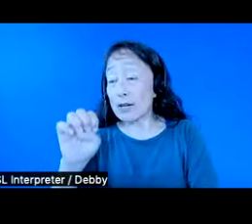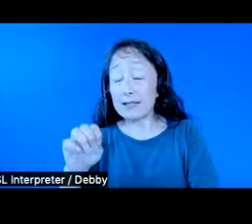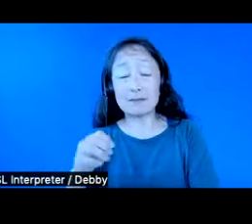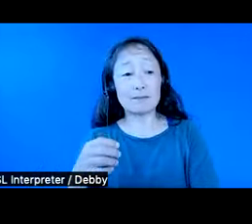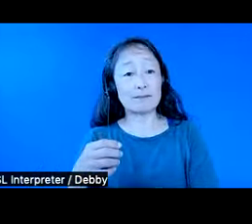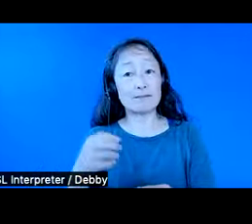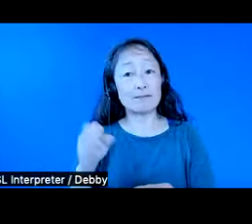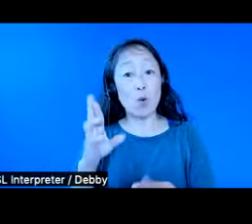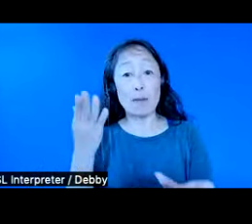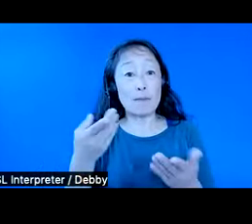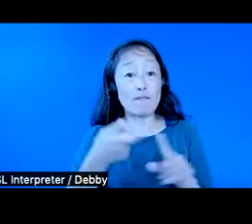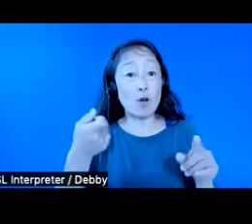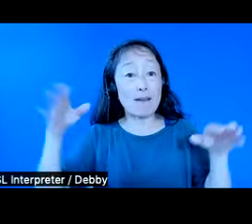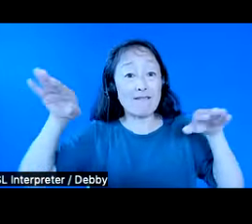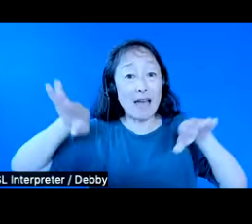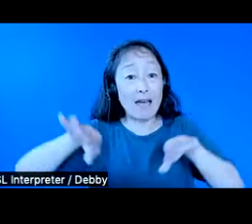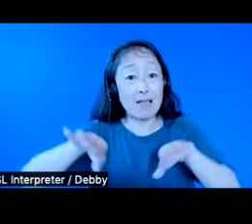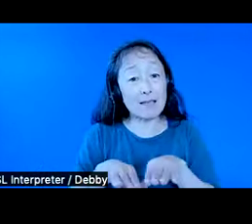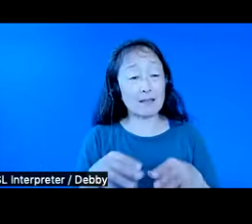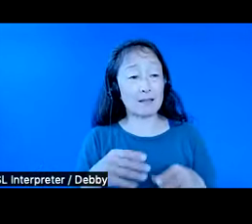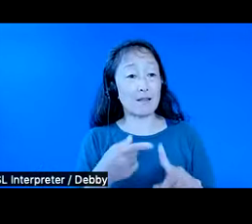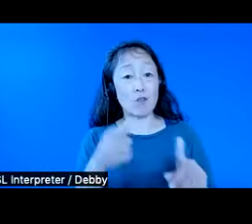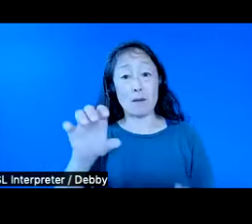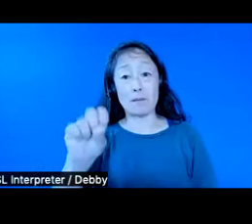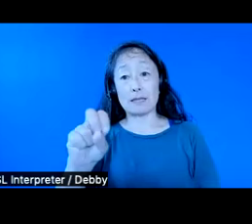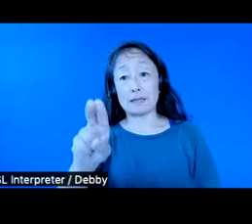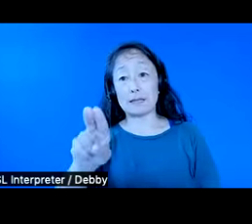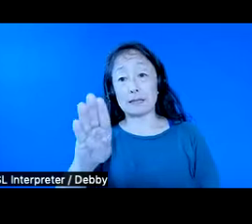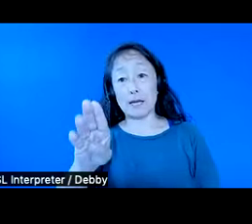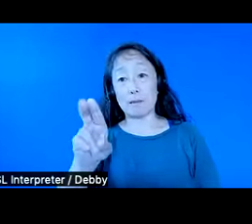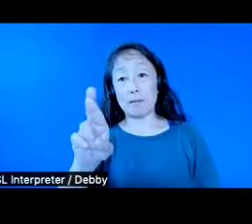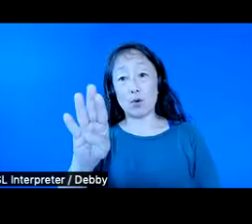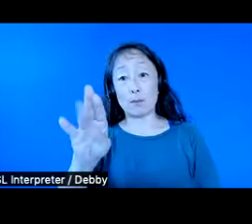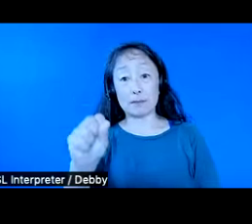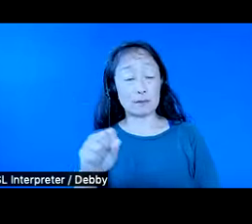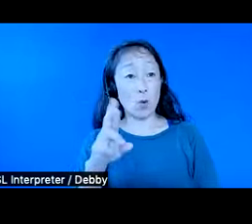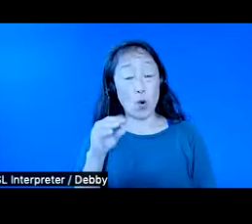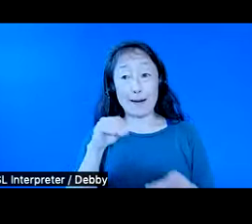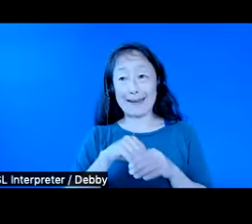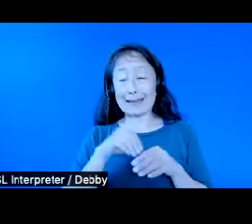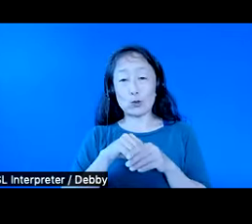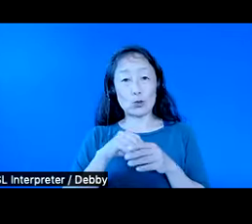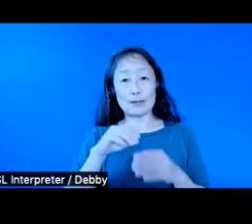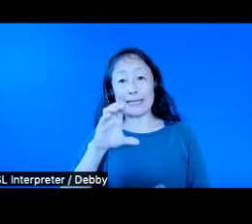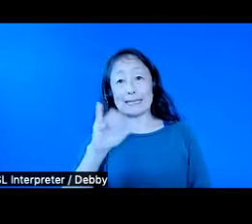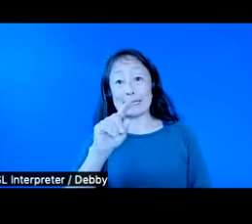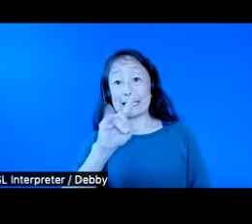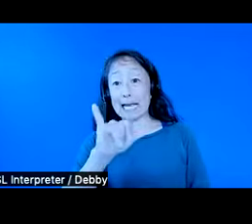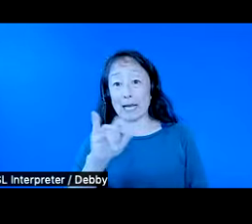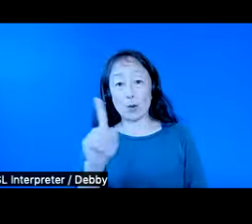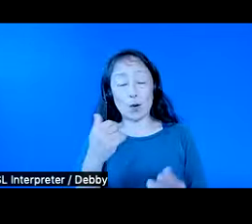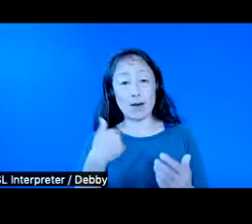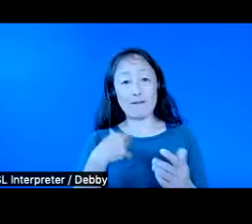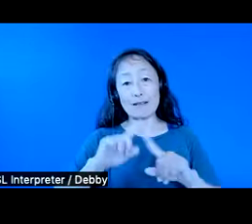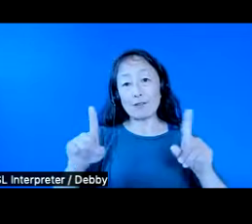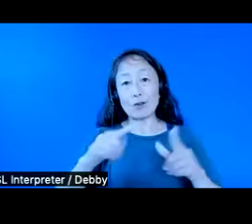they're suburban communities? Is it inner city where, you know, there's a different